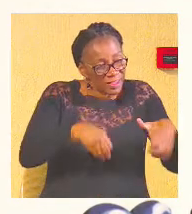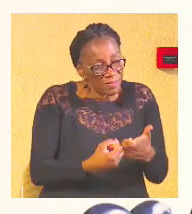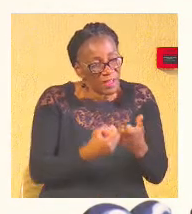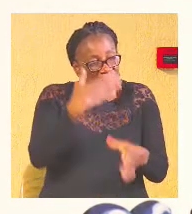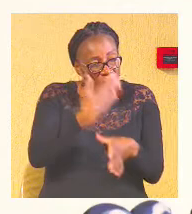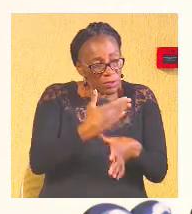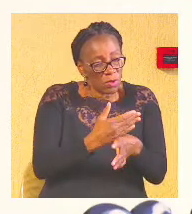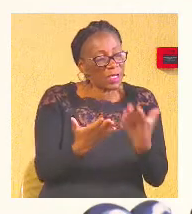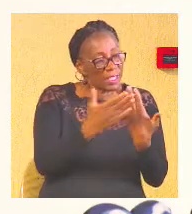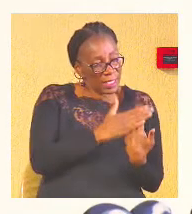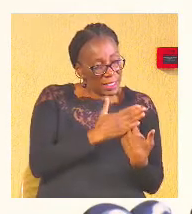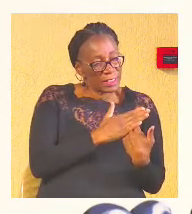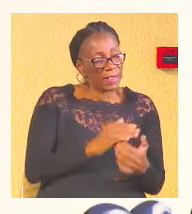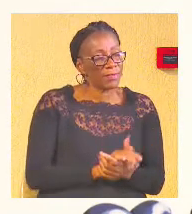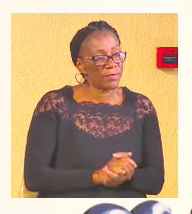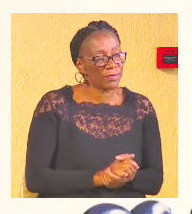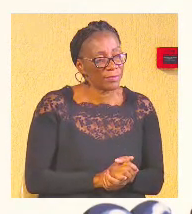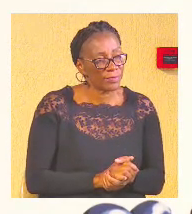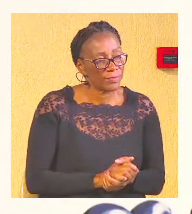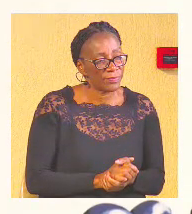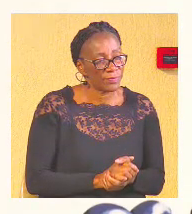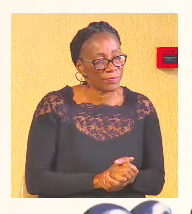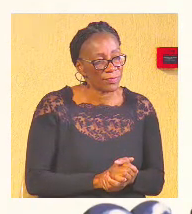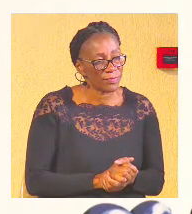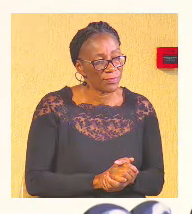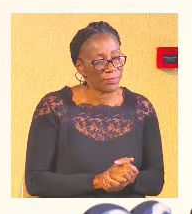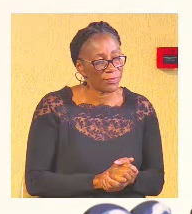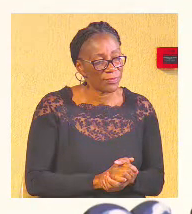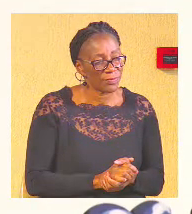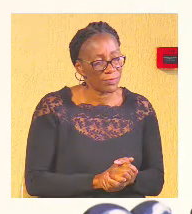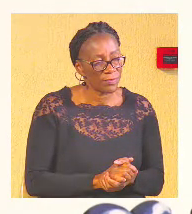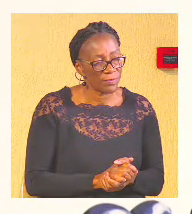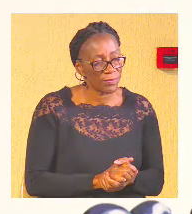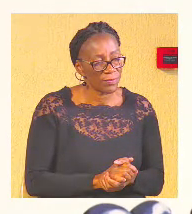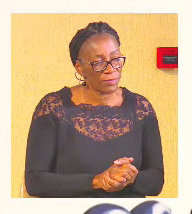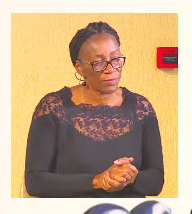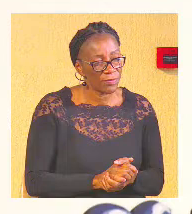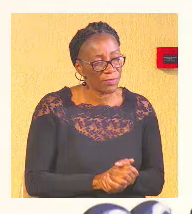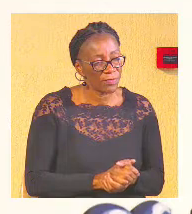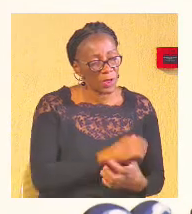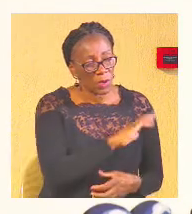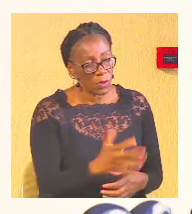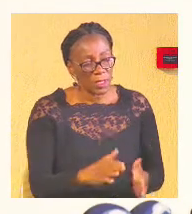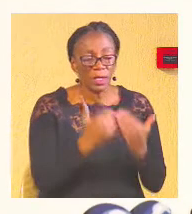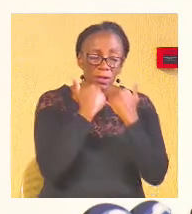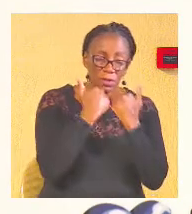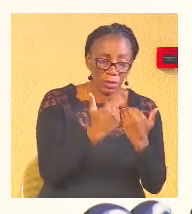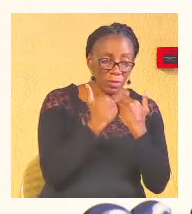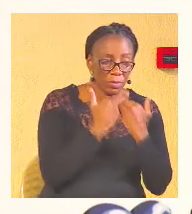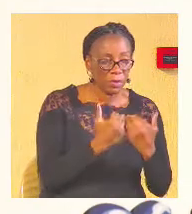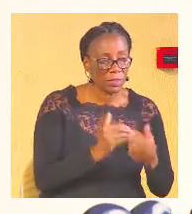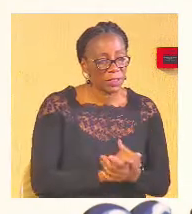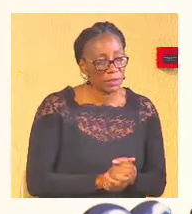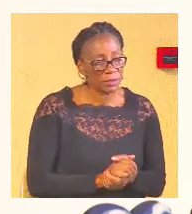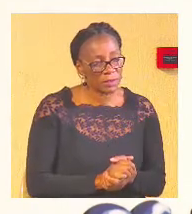and is conducive for the provision of quality public health care. So water is important, and we have made it a point